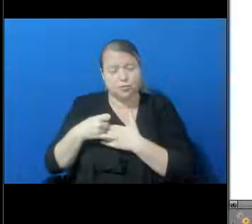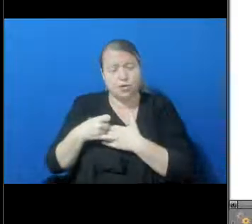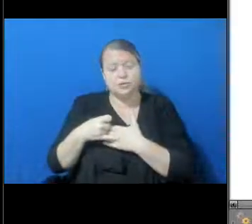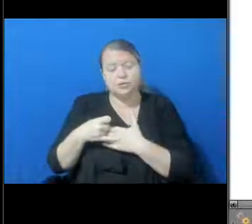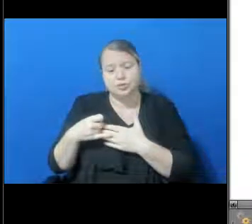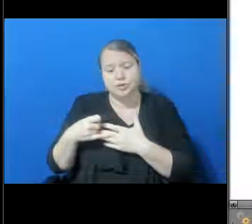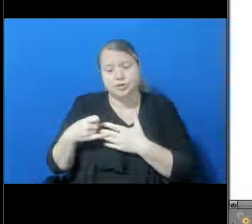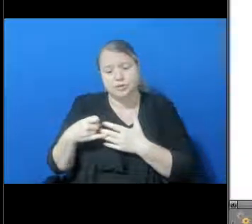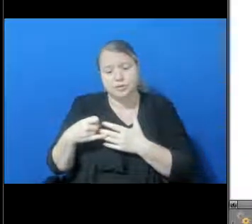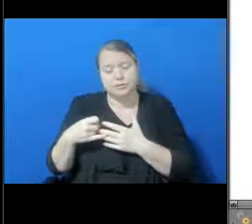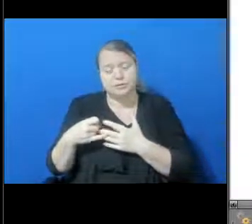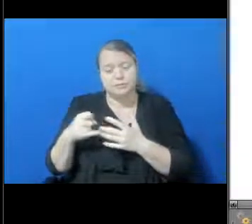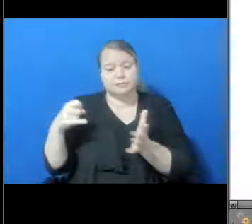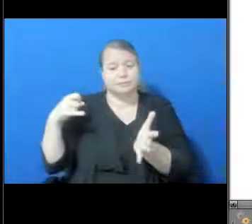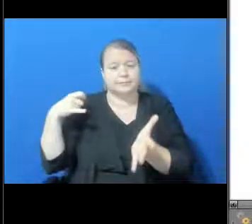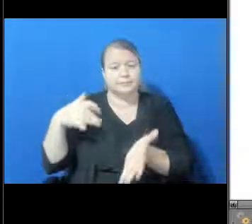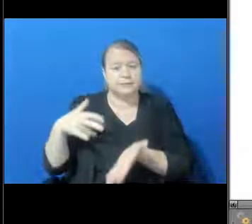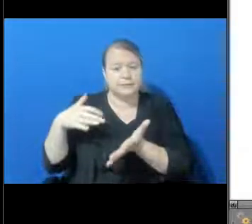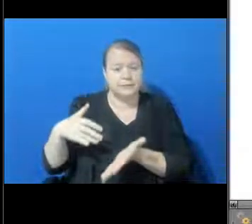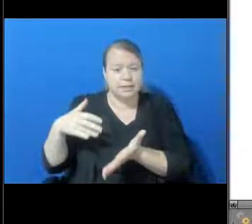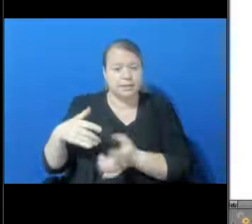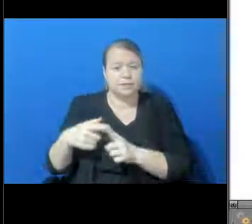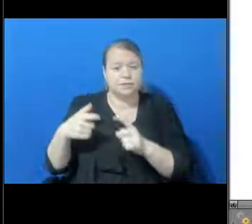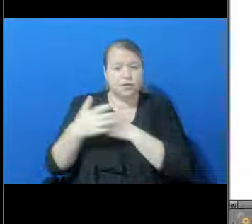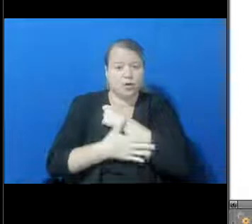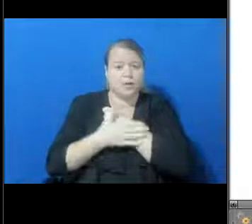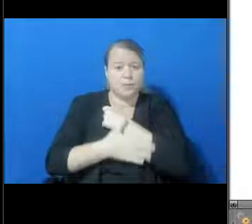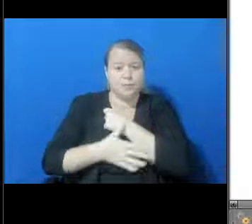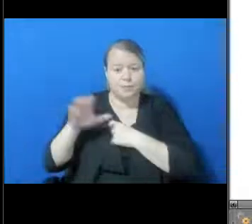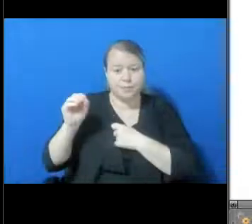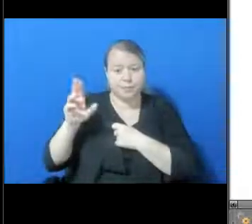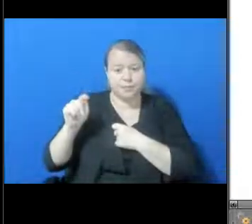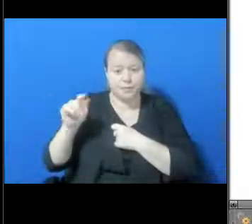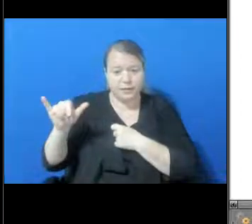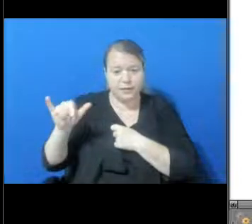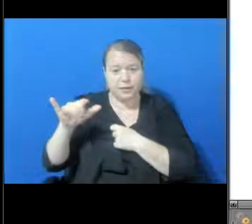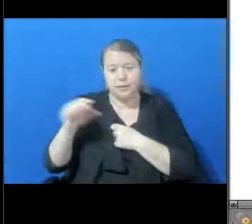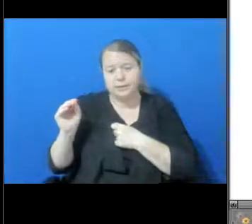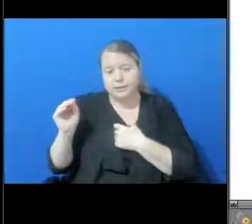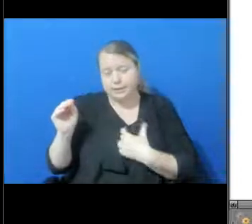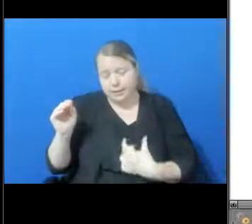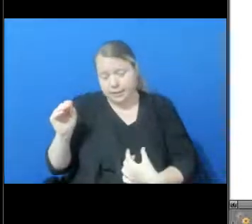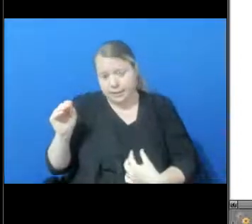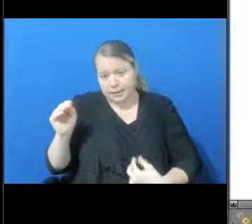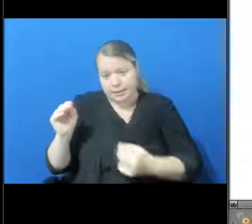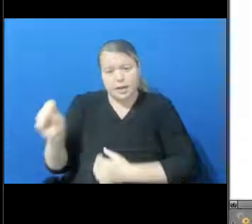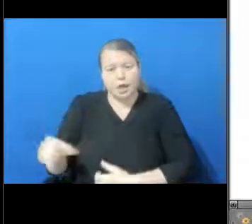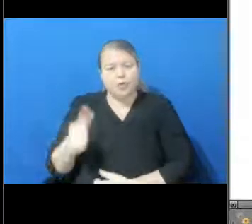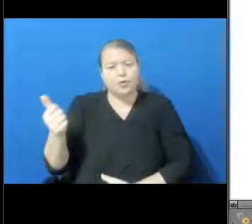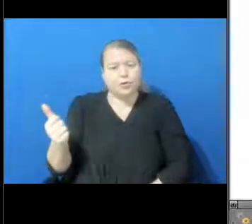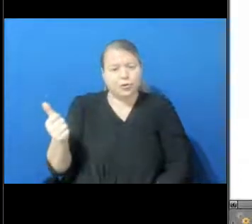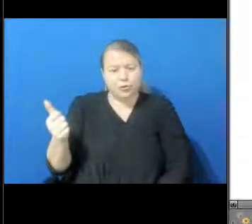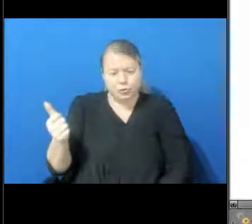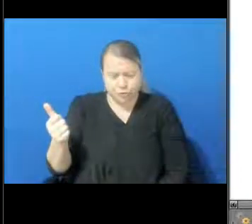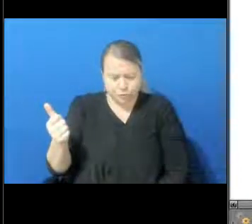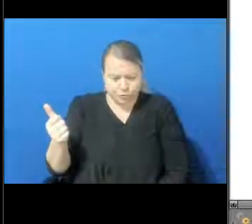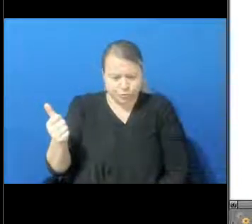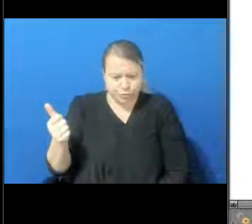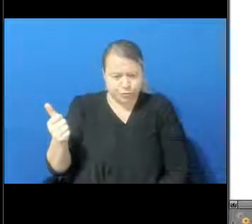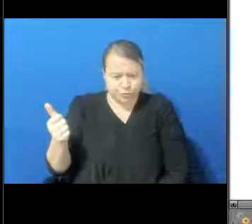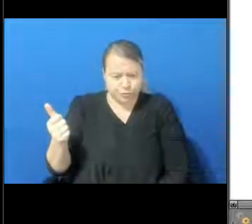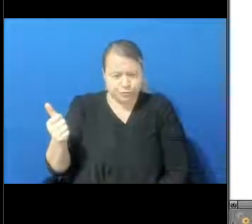being studied by the county and the other